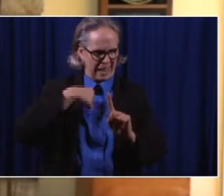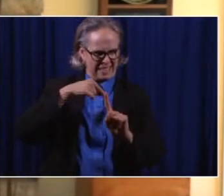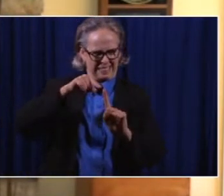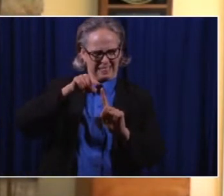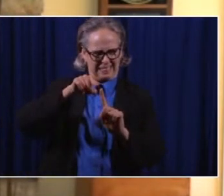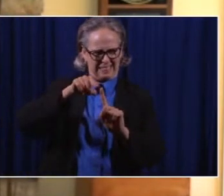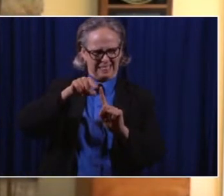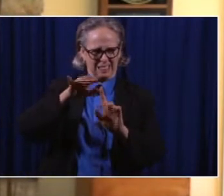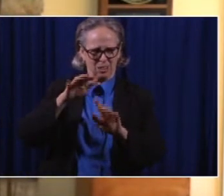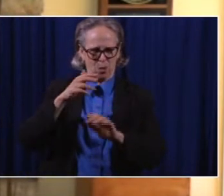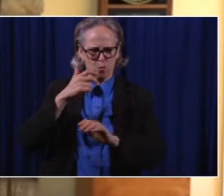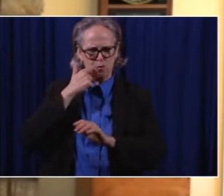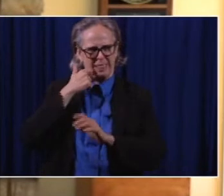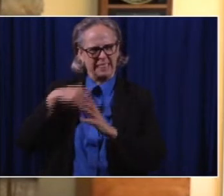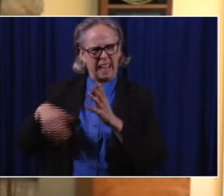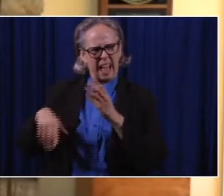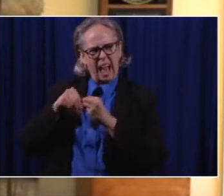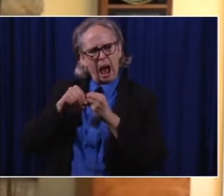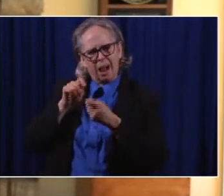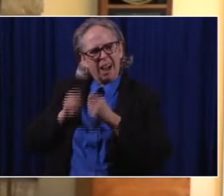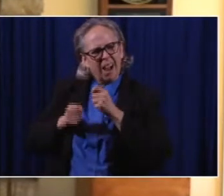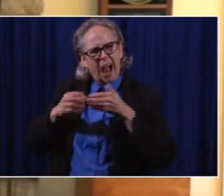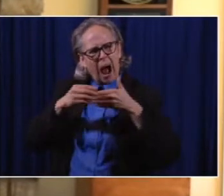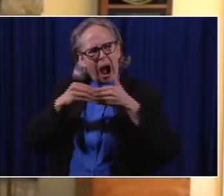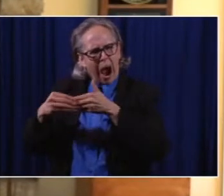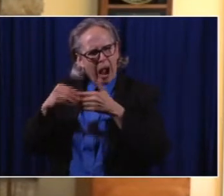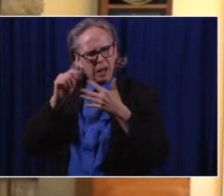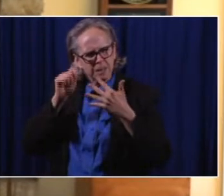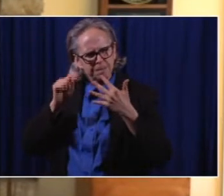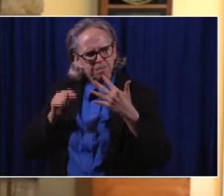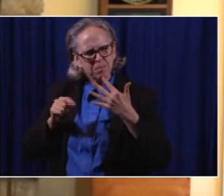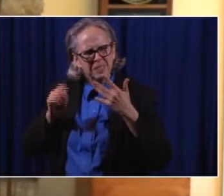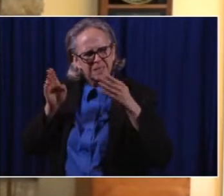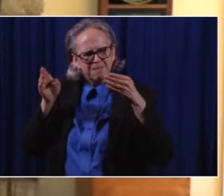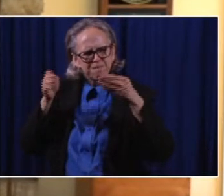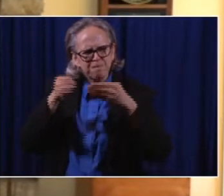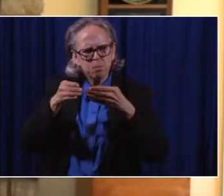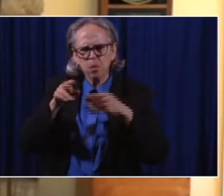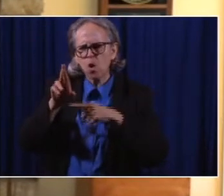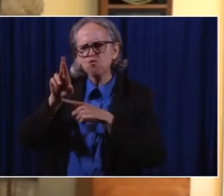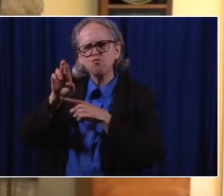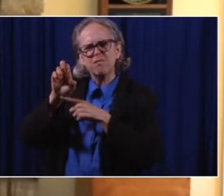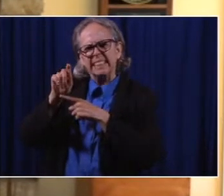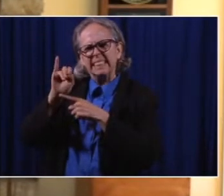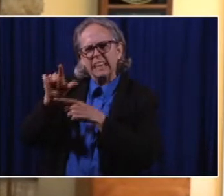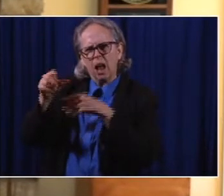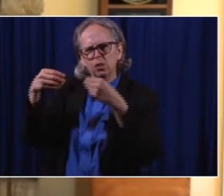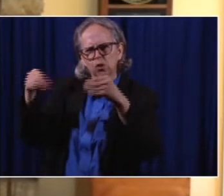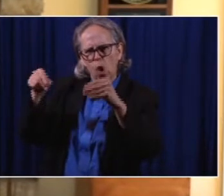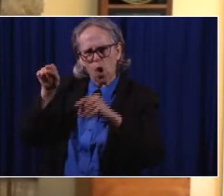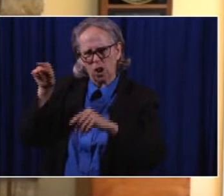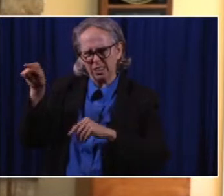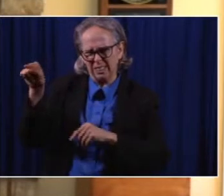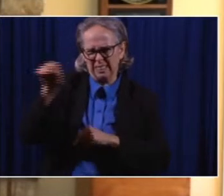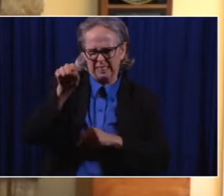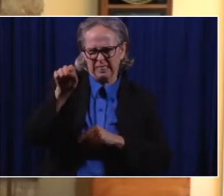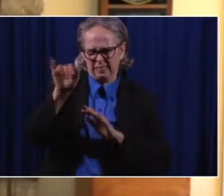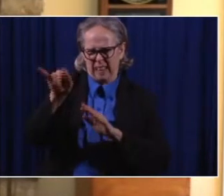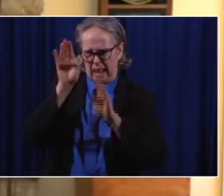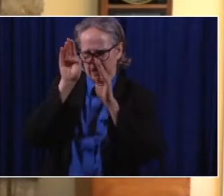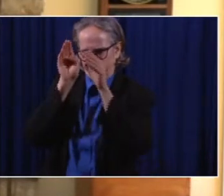added to it really are focused on retail outlets more than